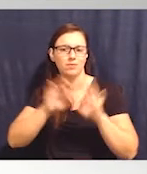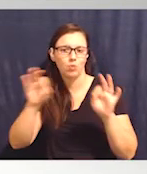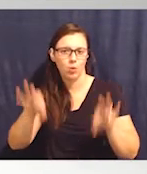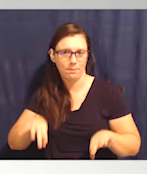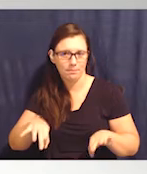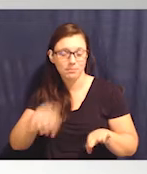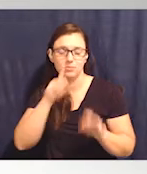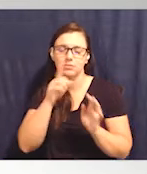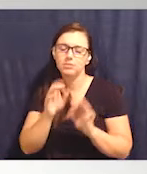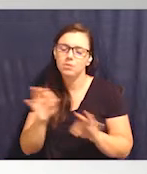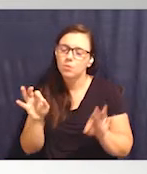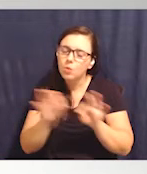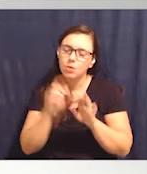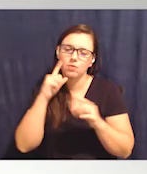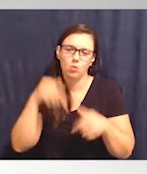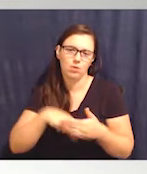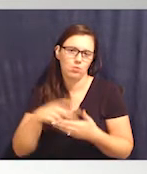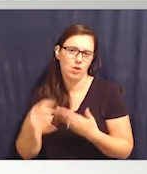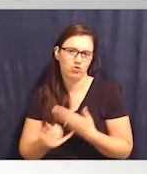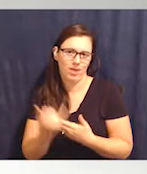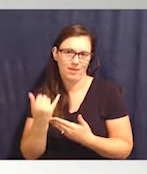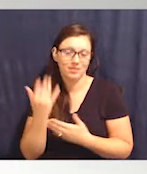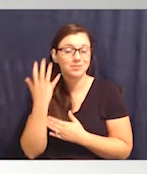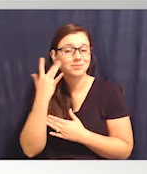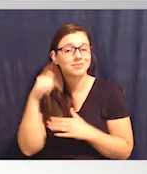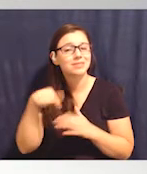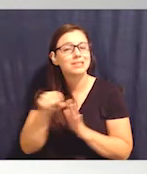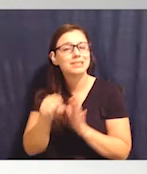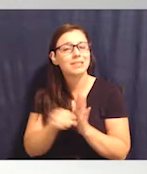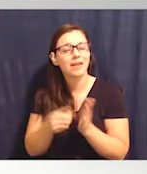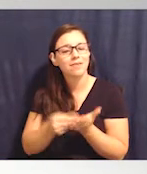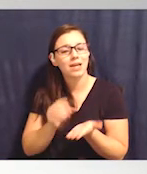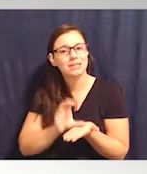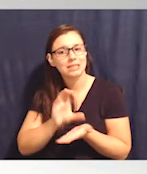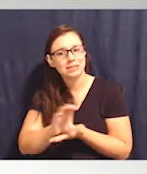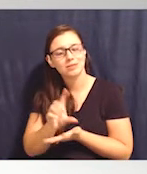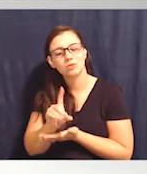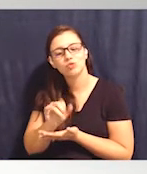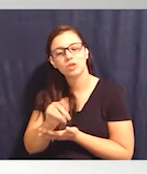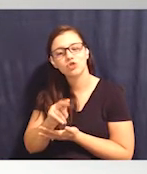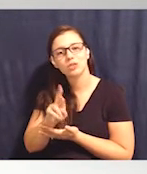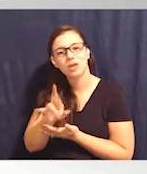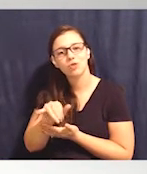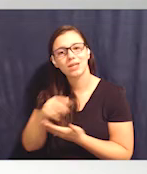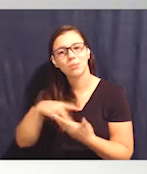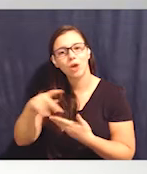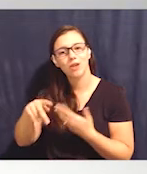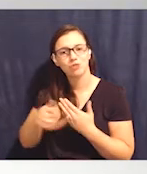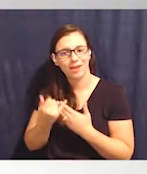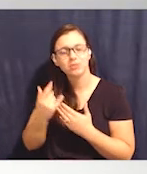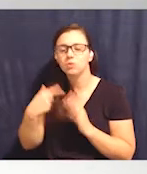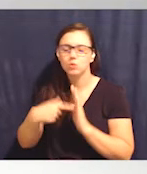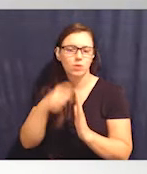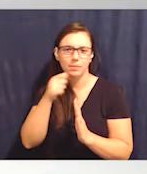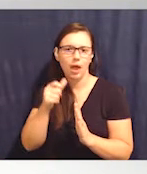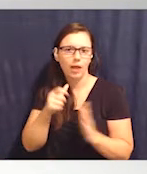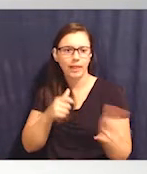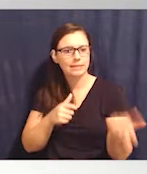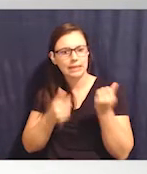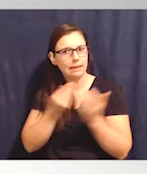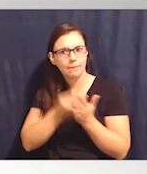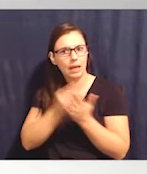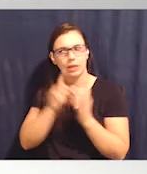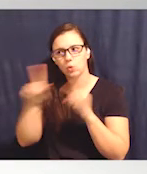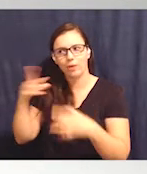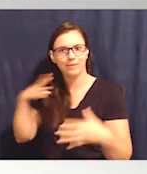project because we are a state-funded discretionary project, so this shows them I'm not like taking their money and going to the Bahamas or something. So the second one